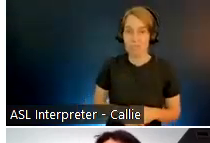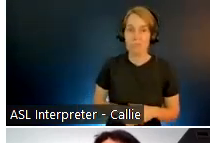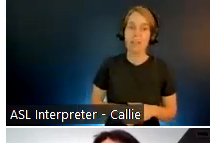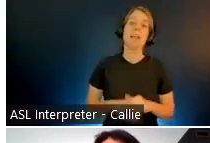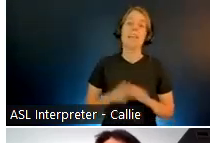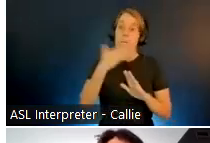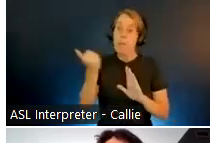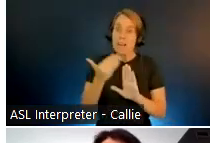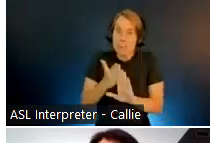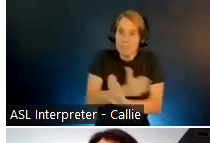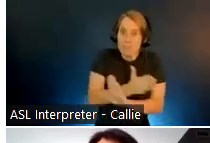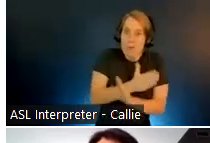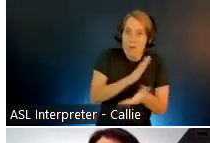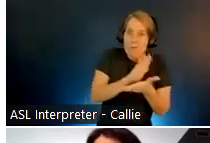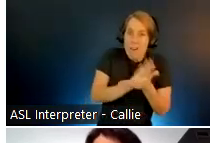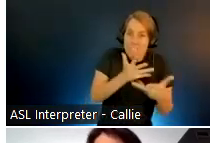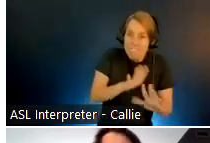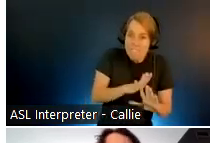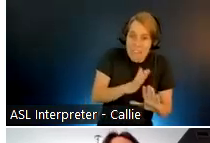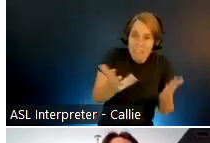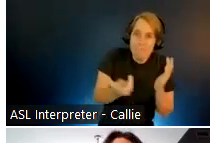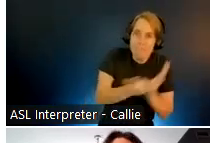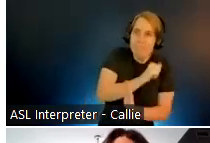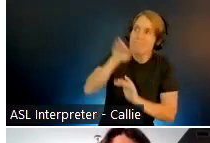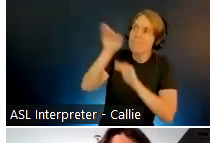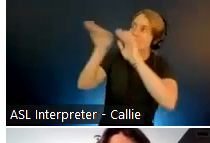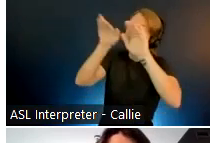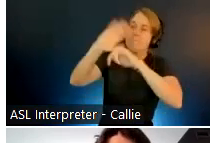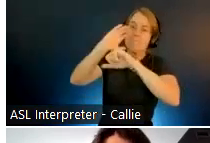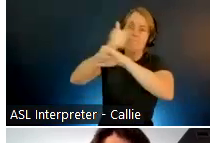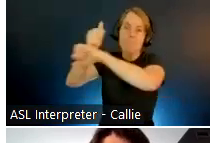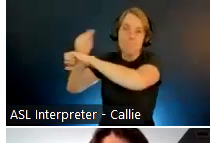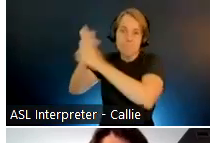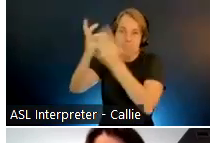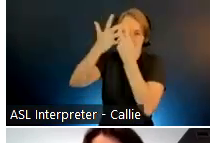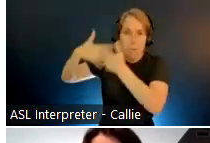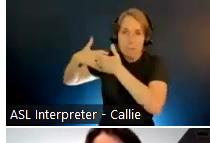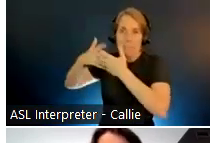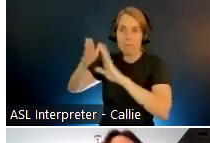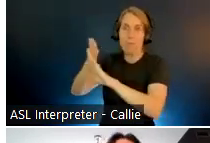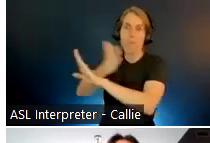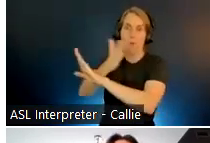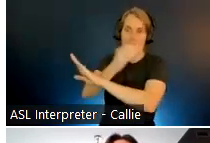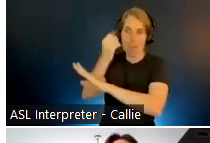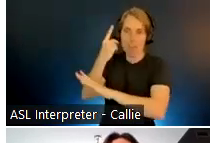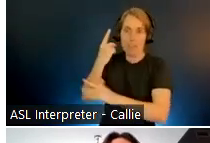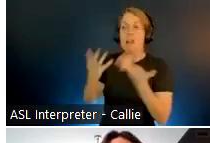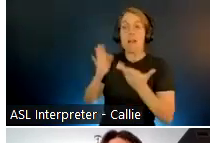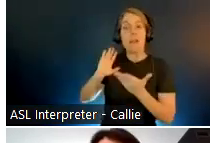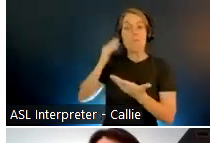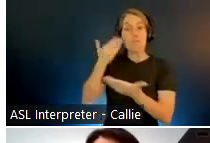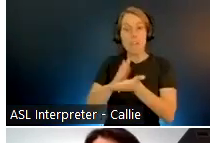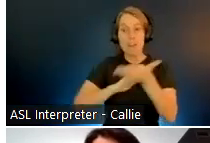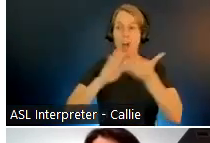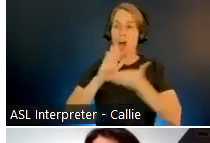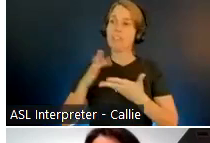go ahead and set up those accommodations ahead of time and maybe not necessarily not need them than not have